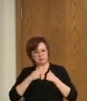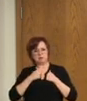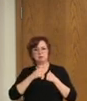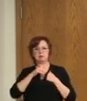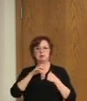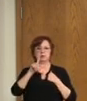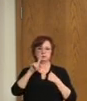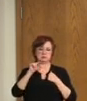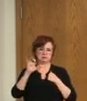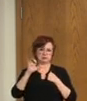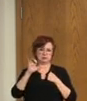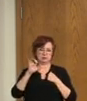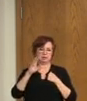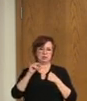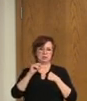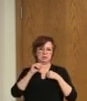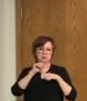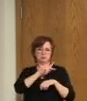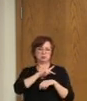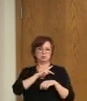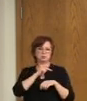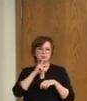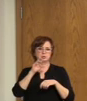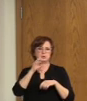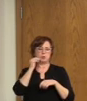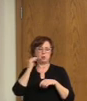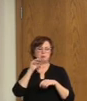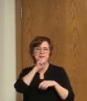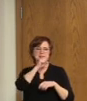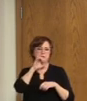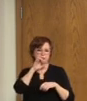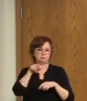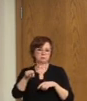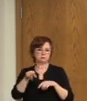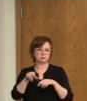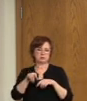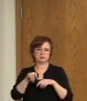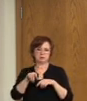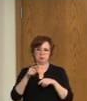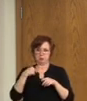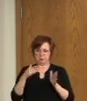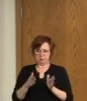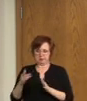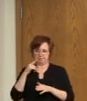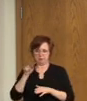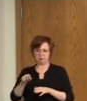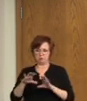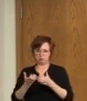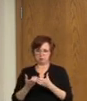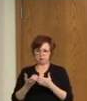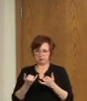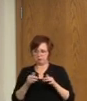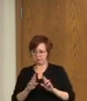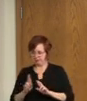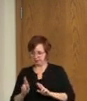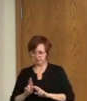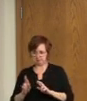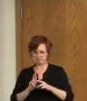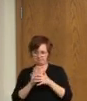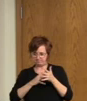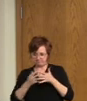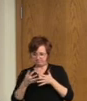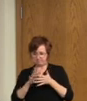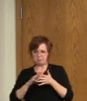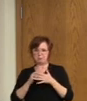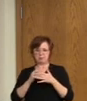already well underway for these next allocations, so we can really begin to ramp up our